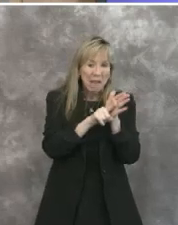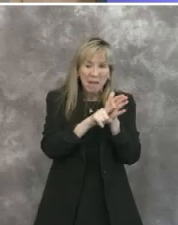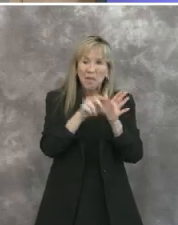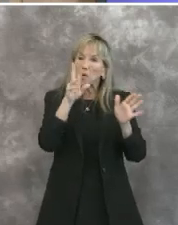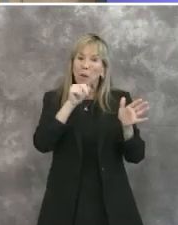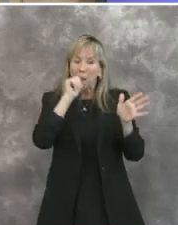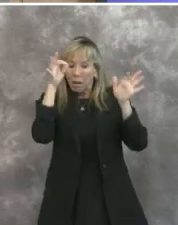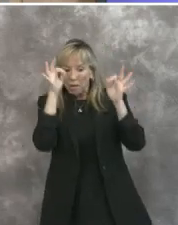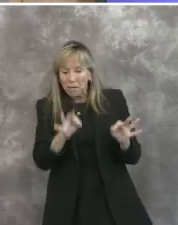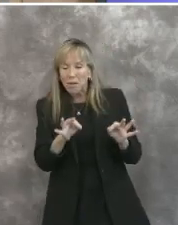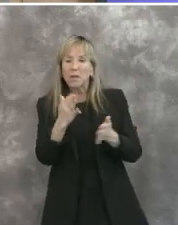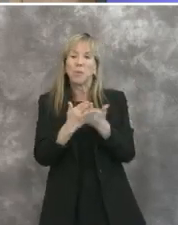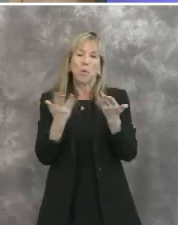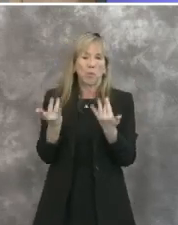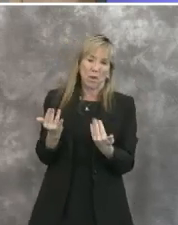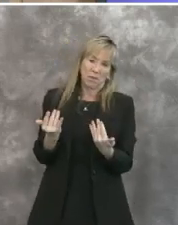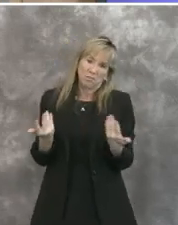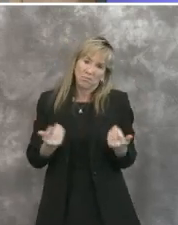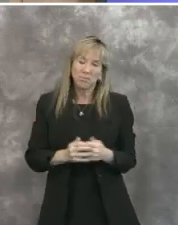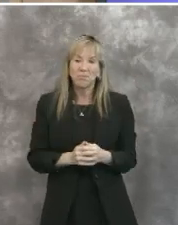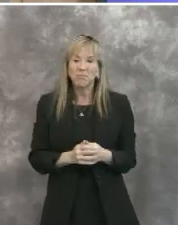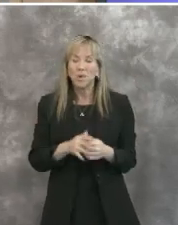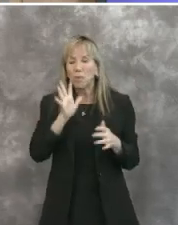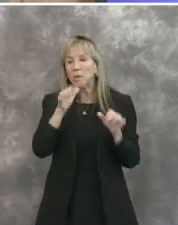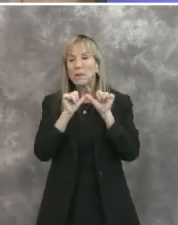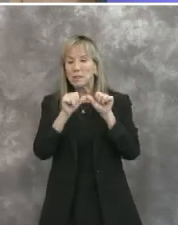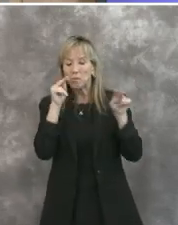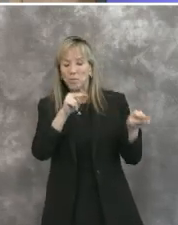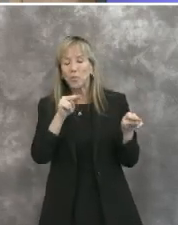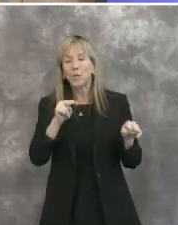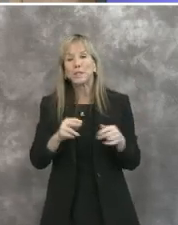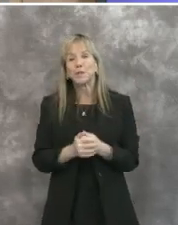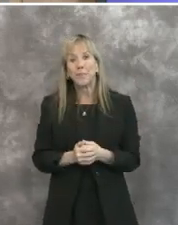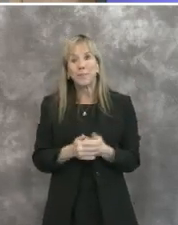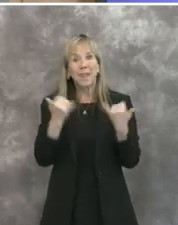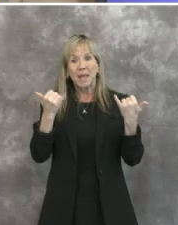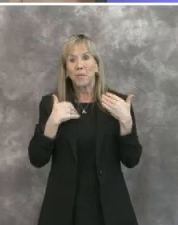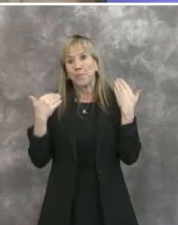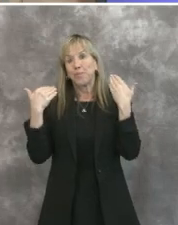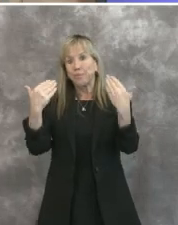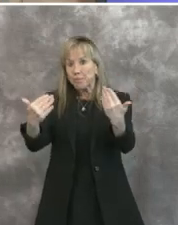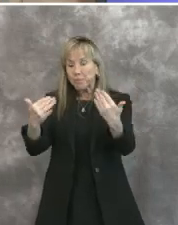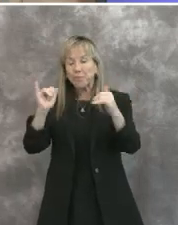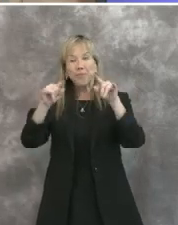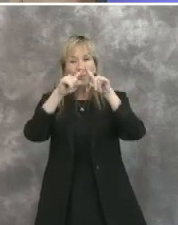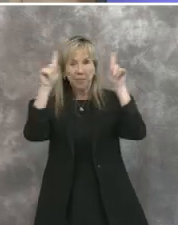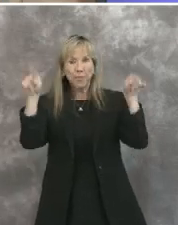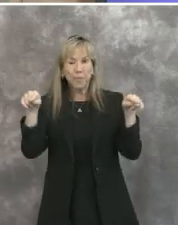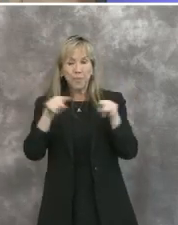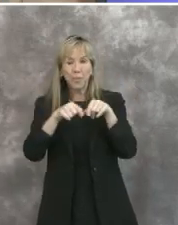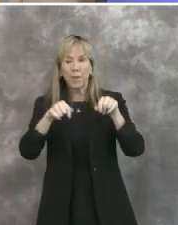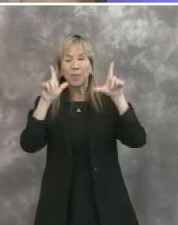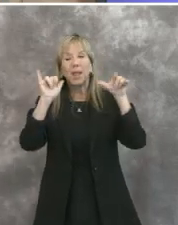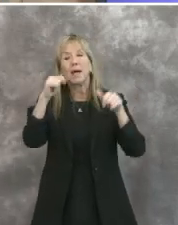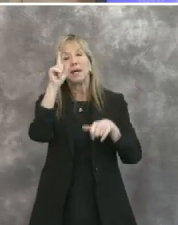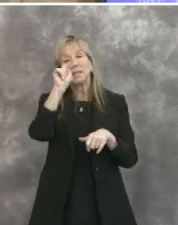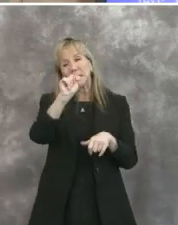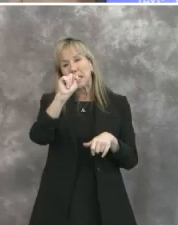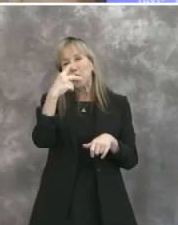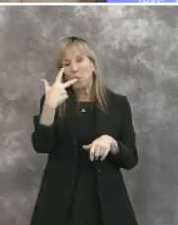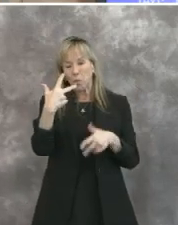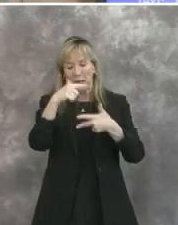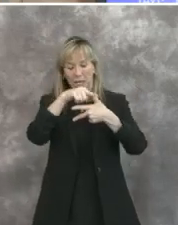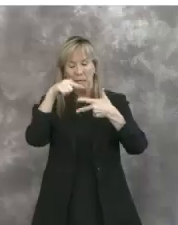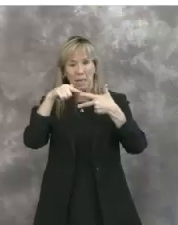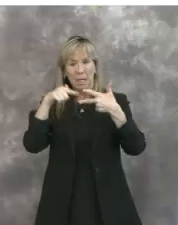few that are still pending results. So we will continue to monitor that. Now we'll jump into our charts. The first one is our T3 strategy. This is our